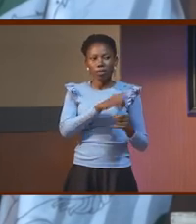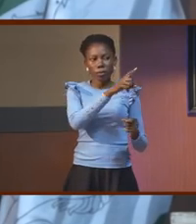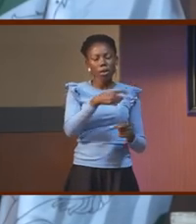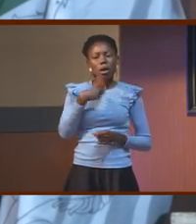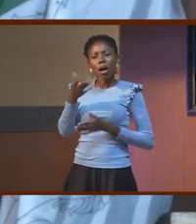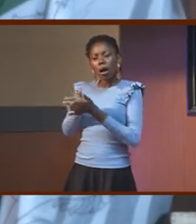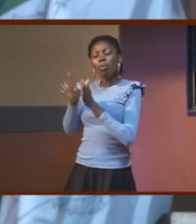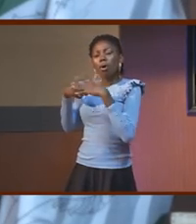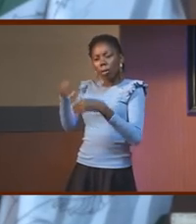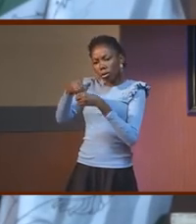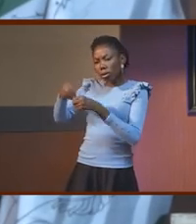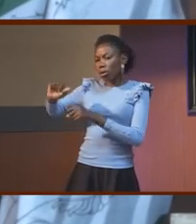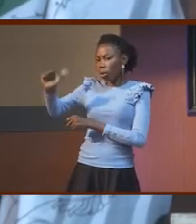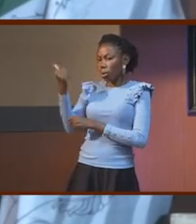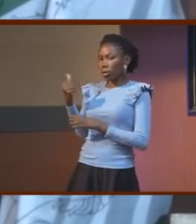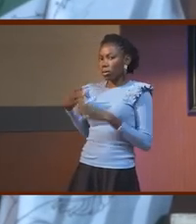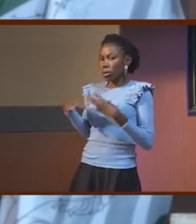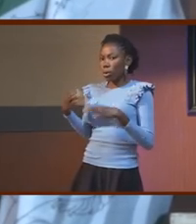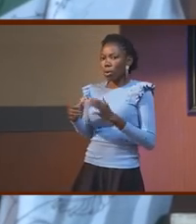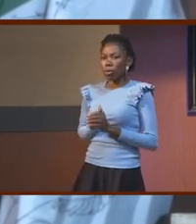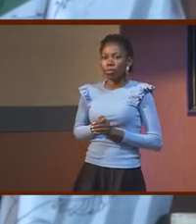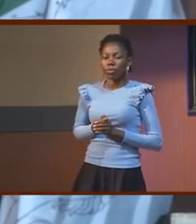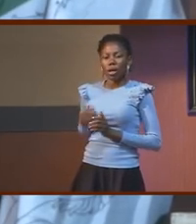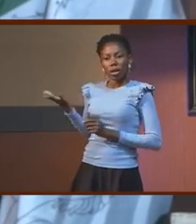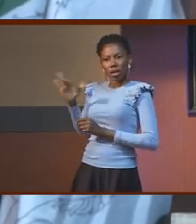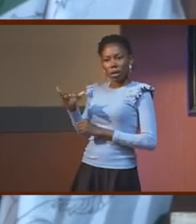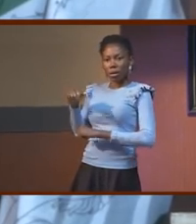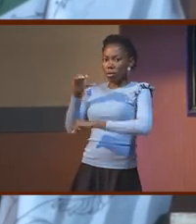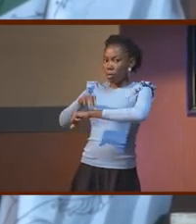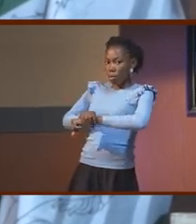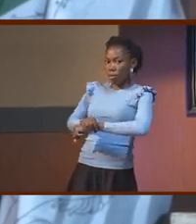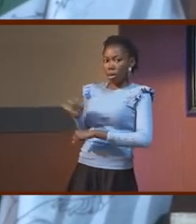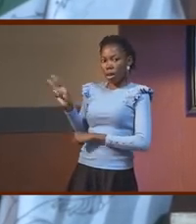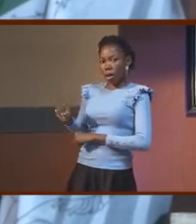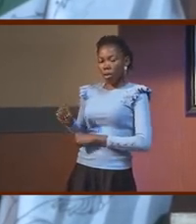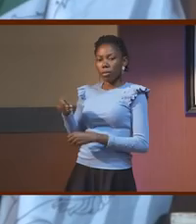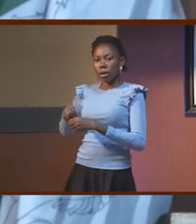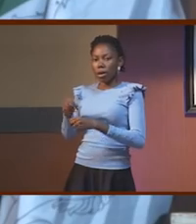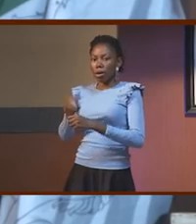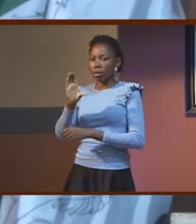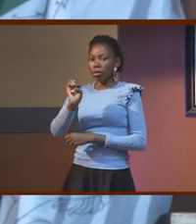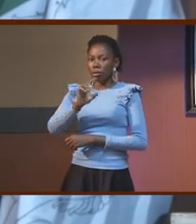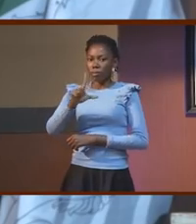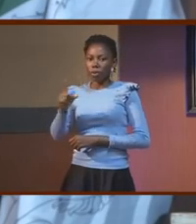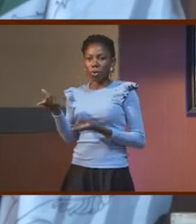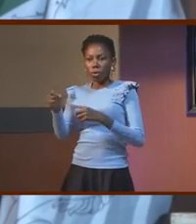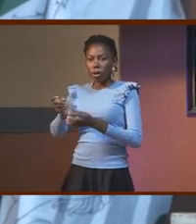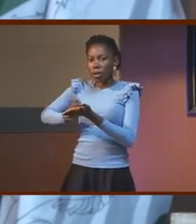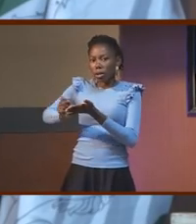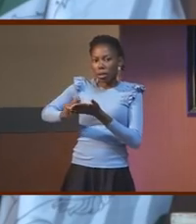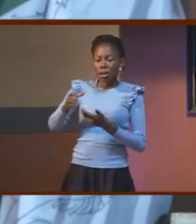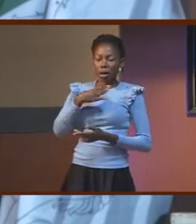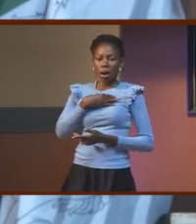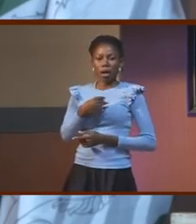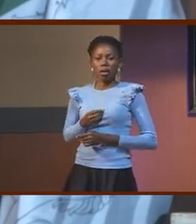at Panty? What happened? They detained him, but when my husband went to give a statement, we found out that it was